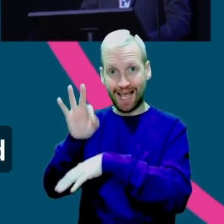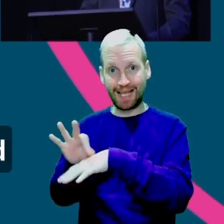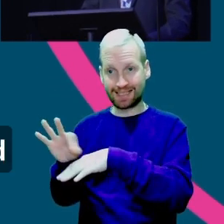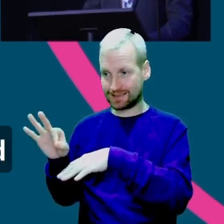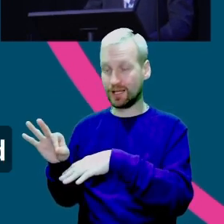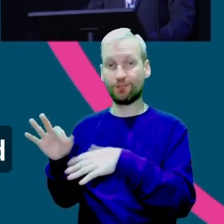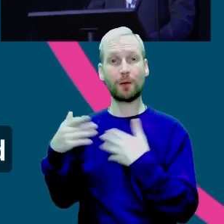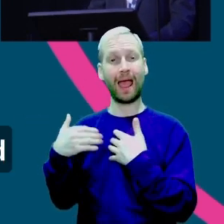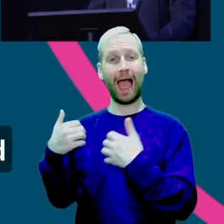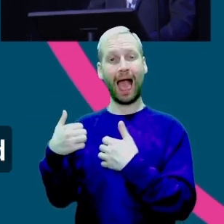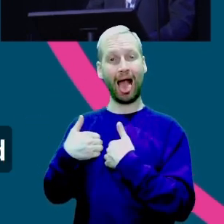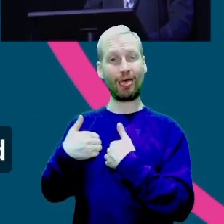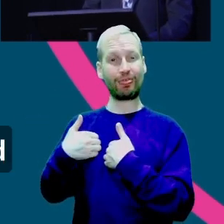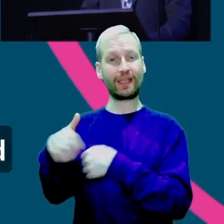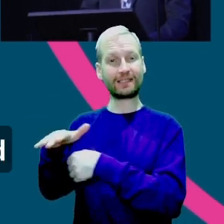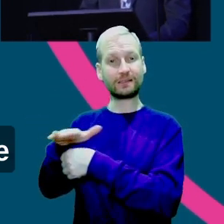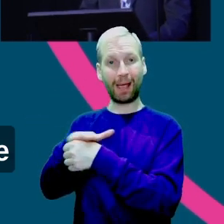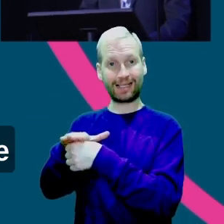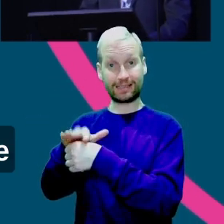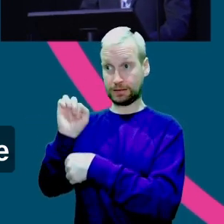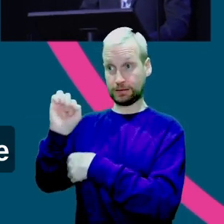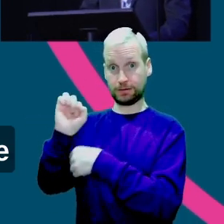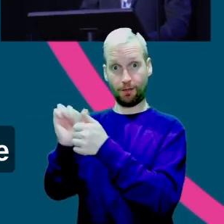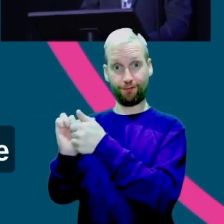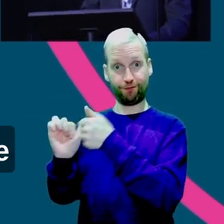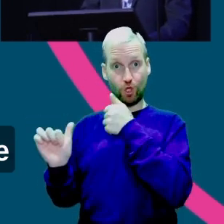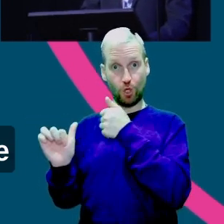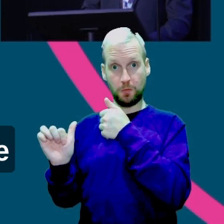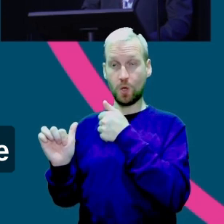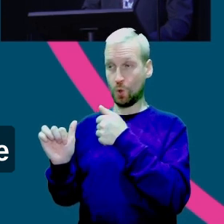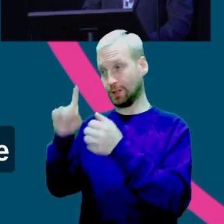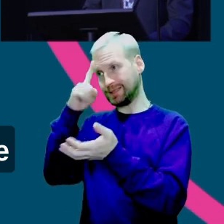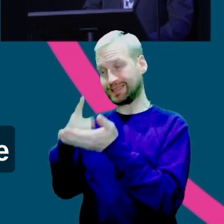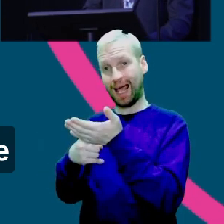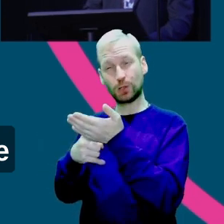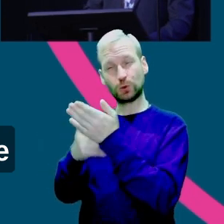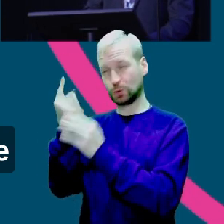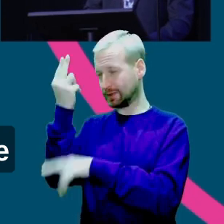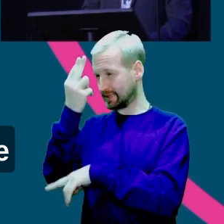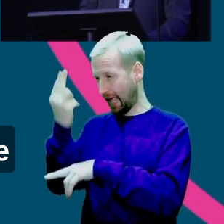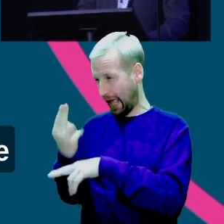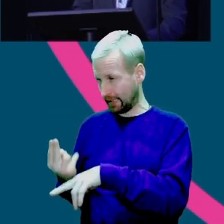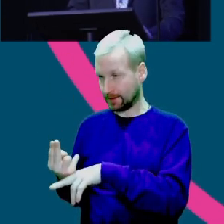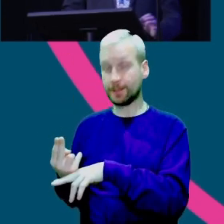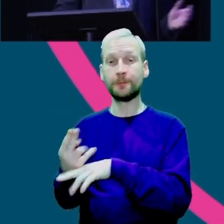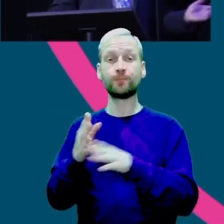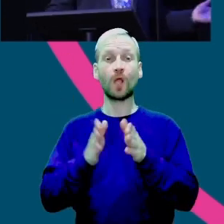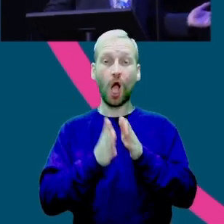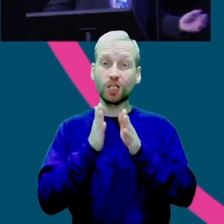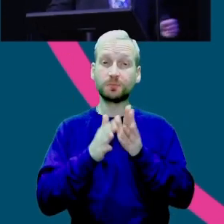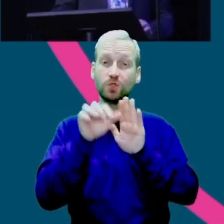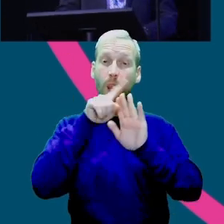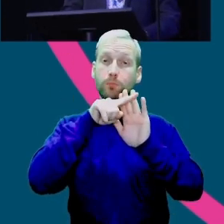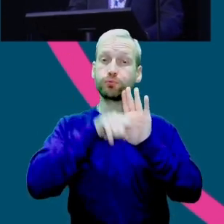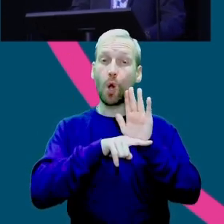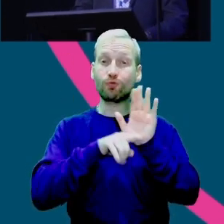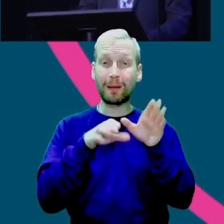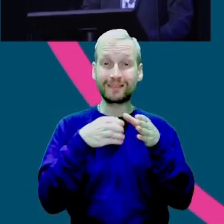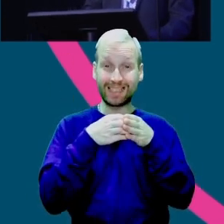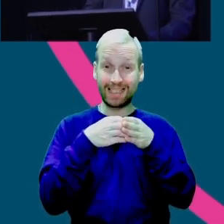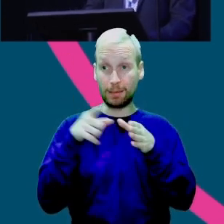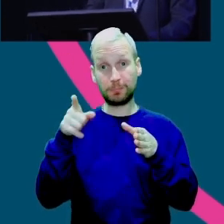the contractor that we selected to build the space. Our new hospital programme team, of which Diane is a key